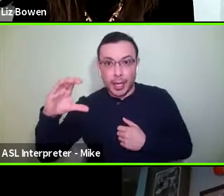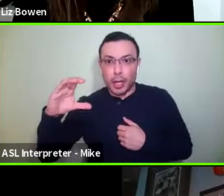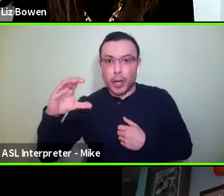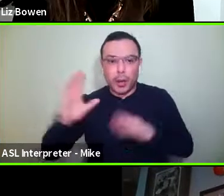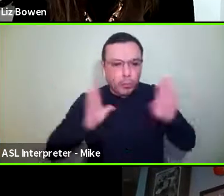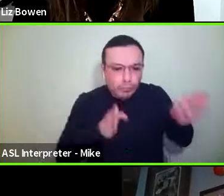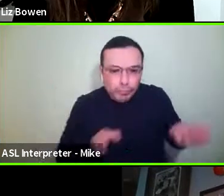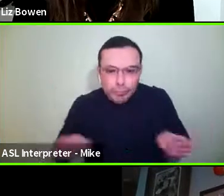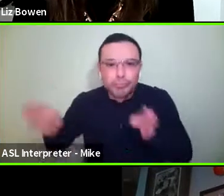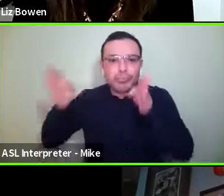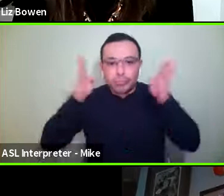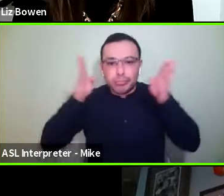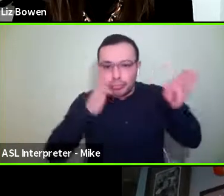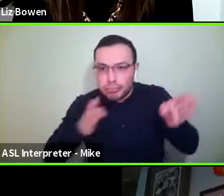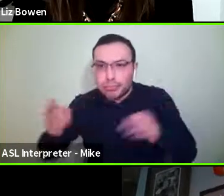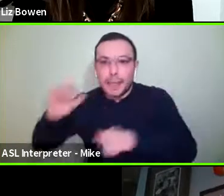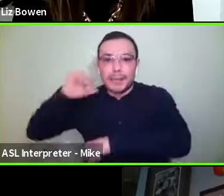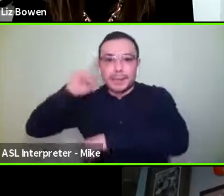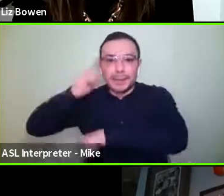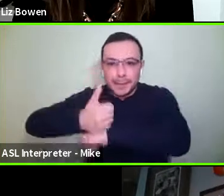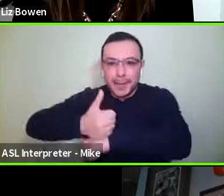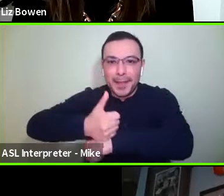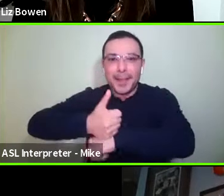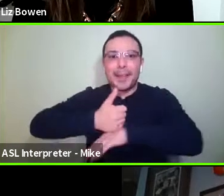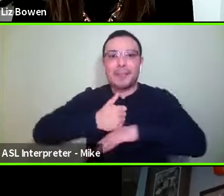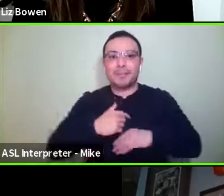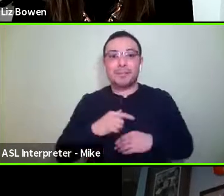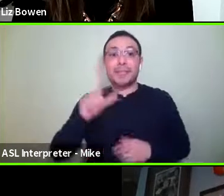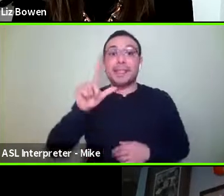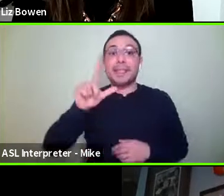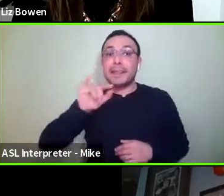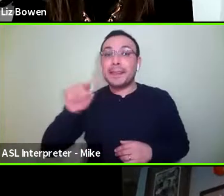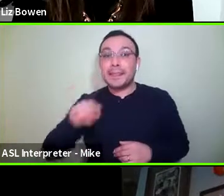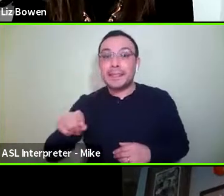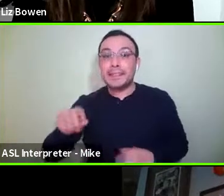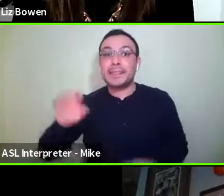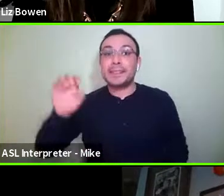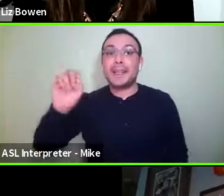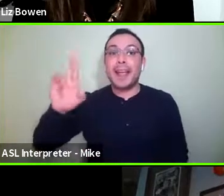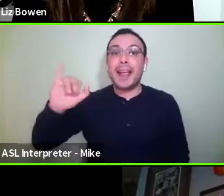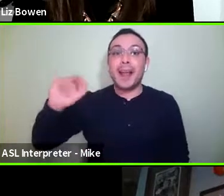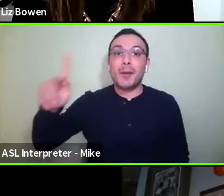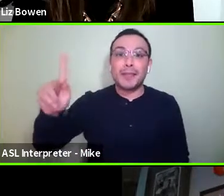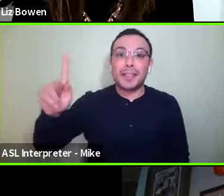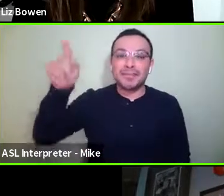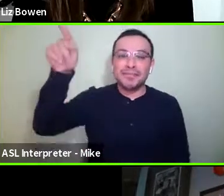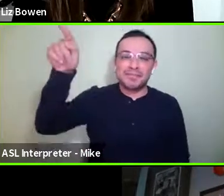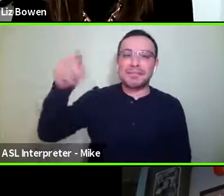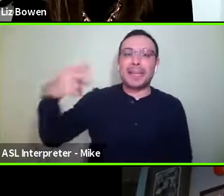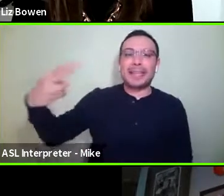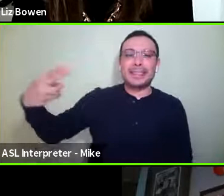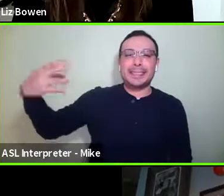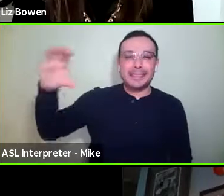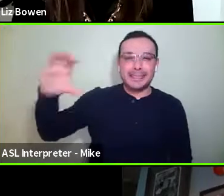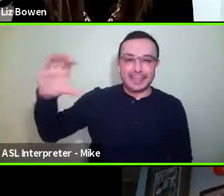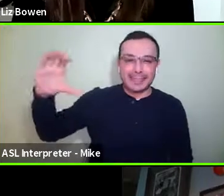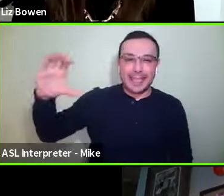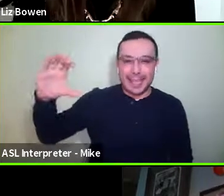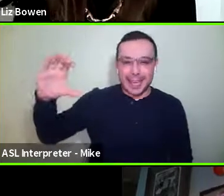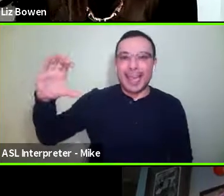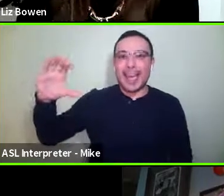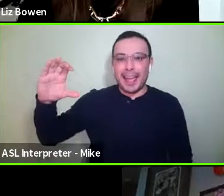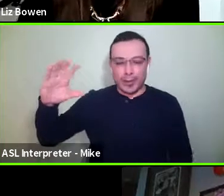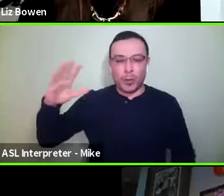Eric and many of the, and Liz and the other people at the Hastings Center, but also for